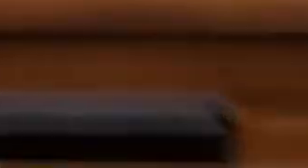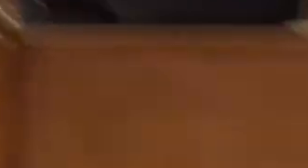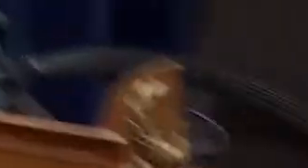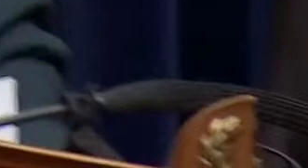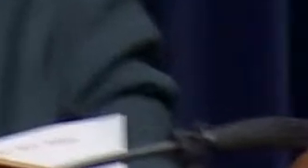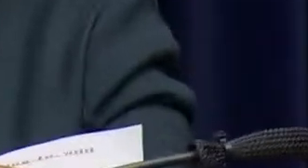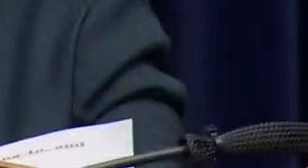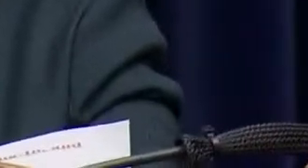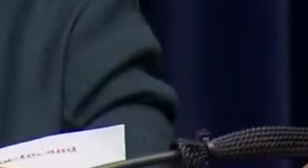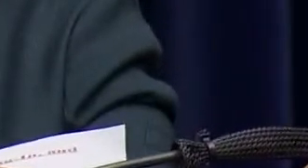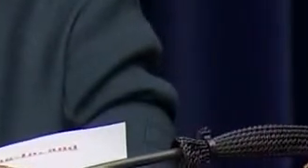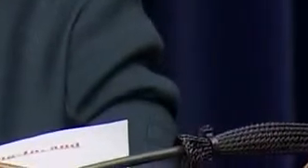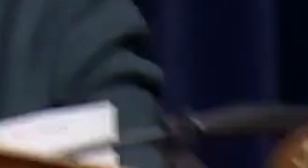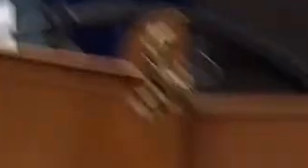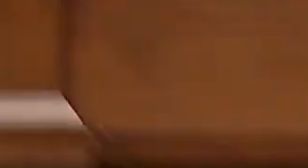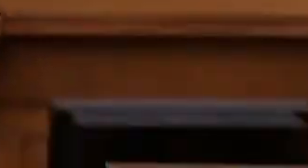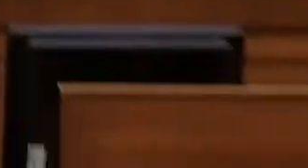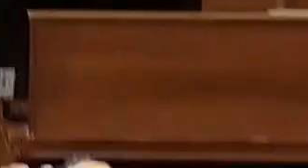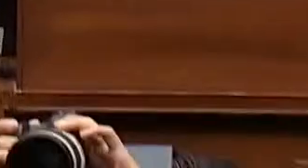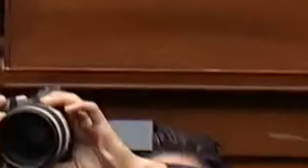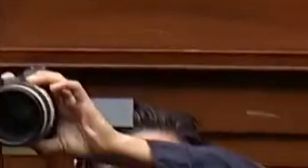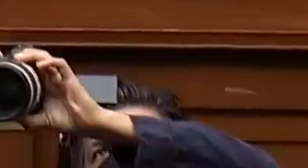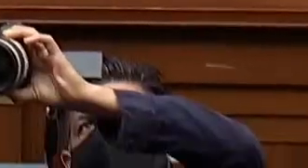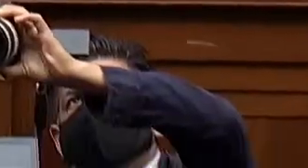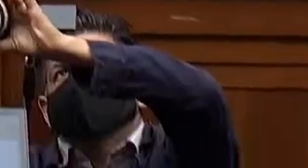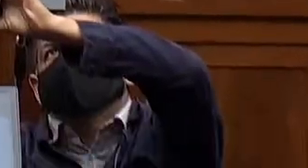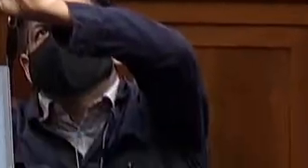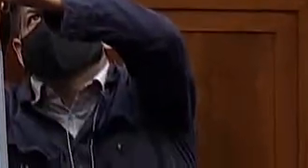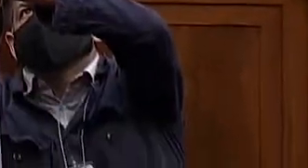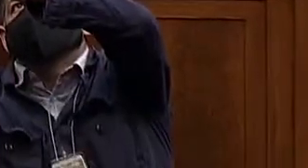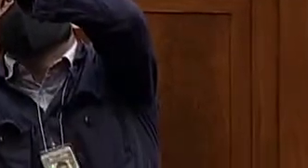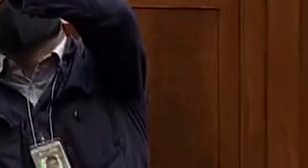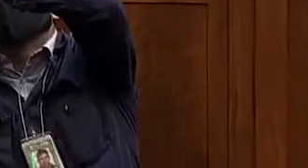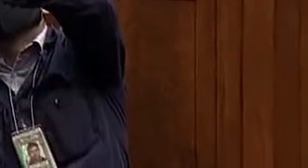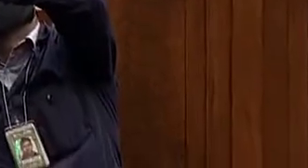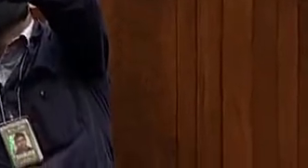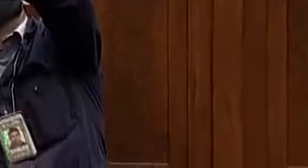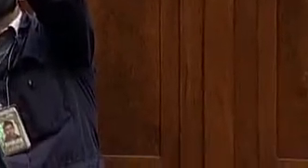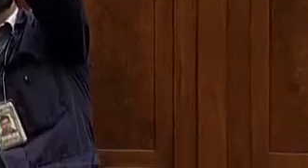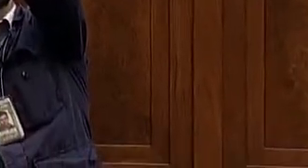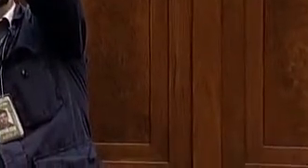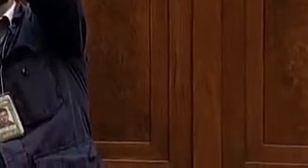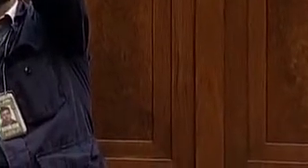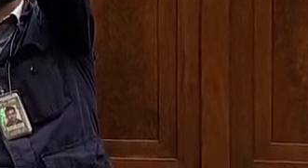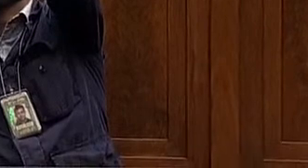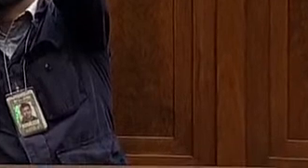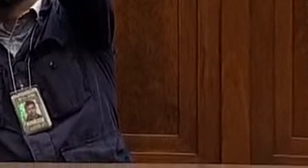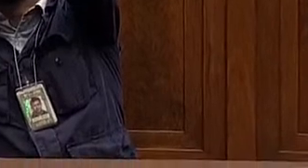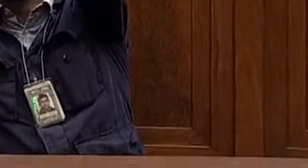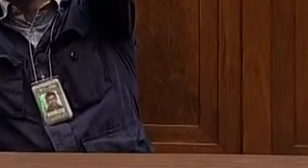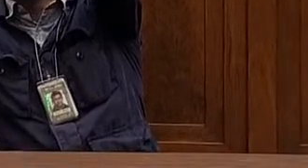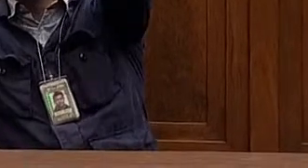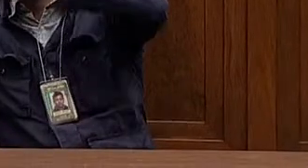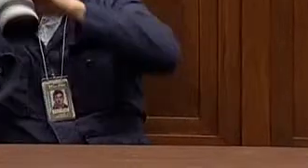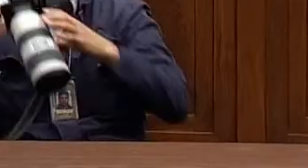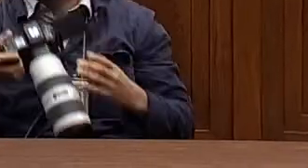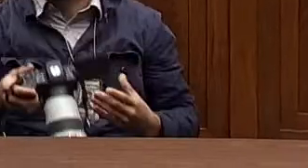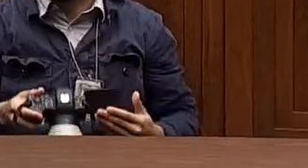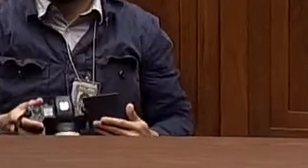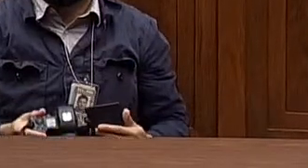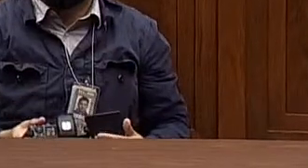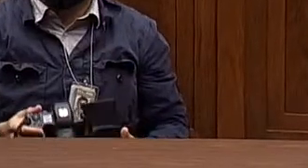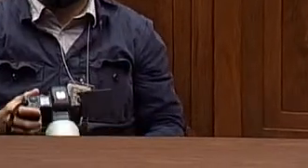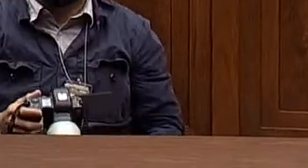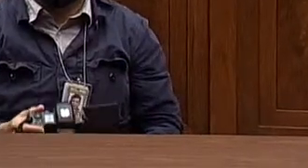completely gerrymandered to maximize tax revenue. They do not include some of the federal